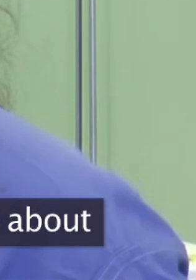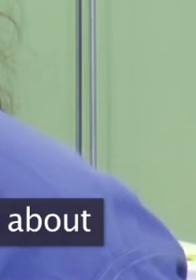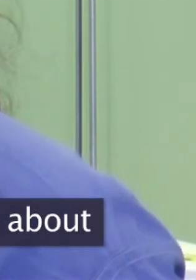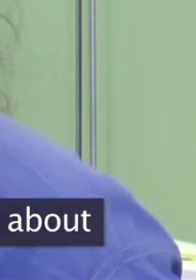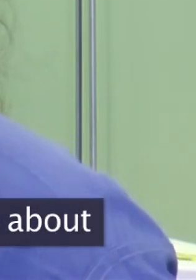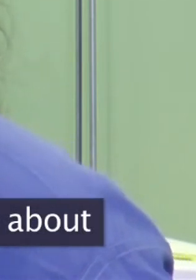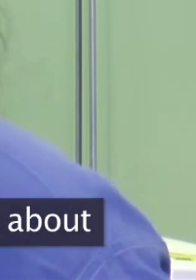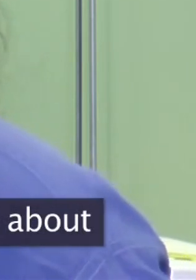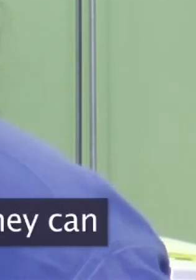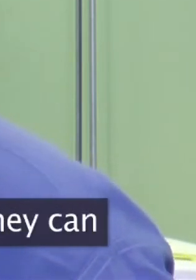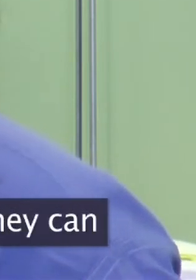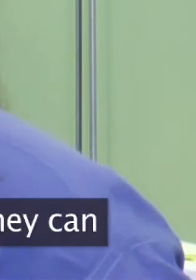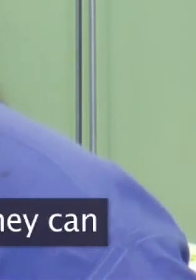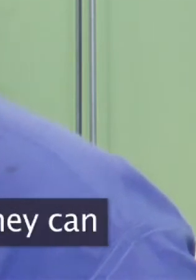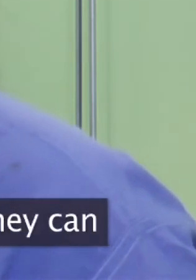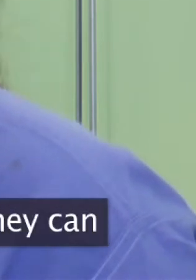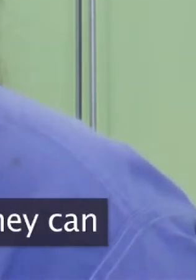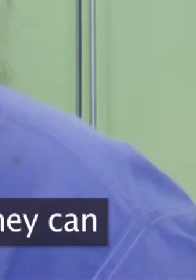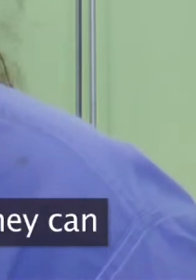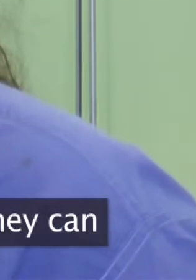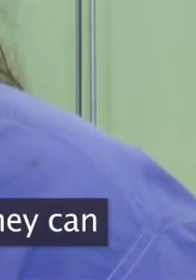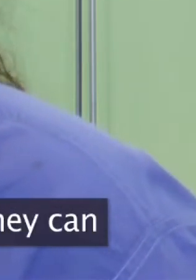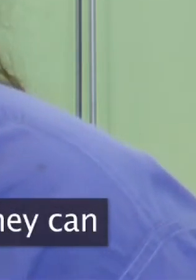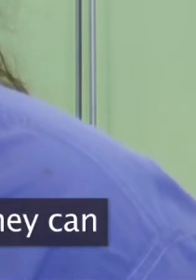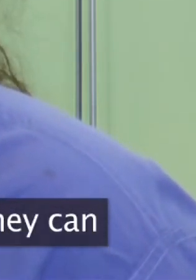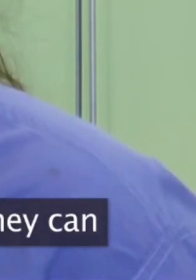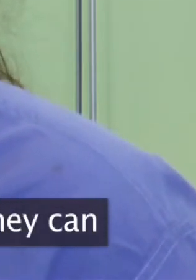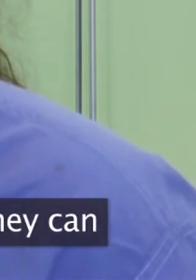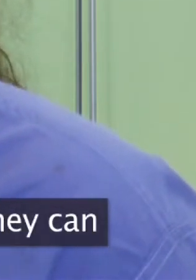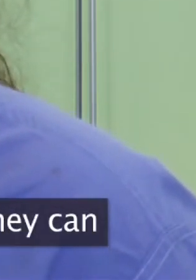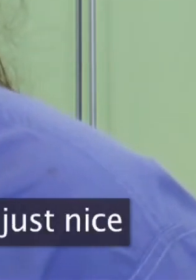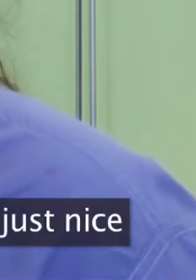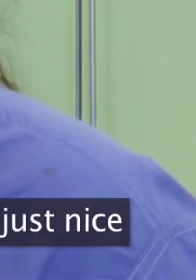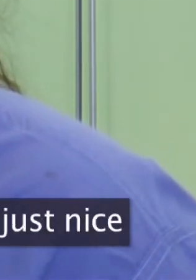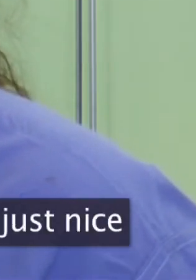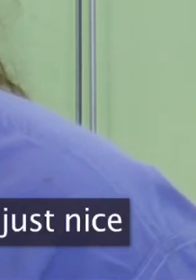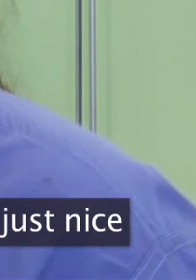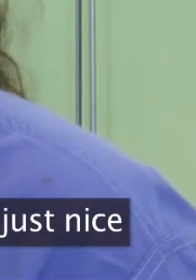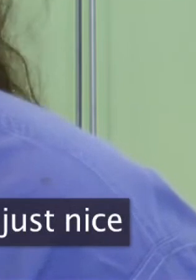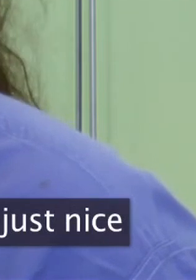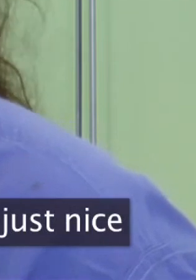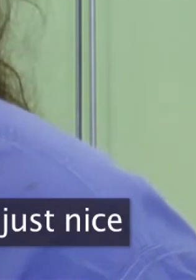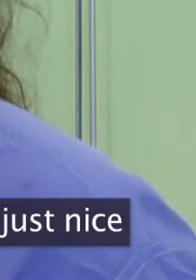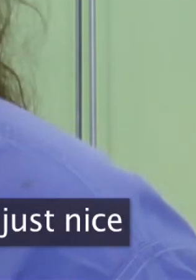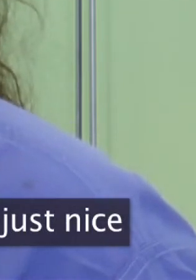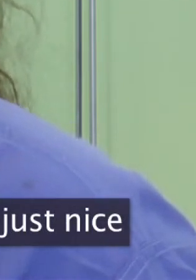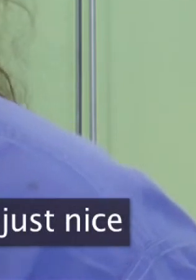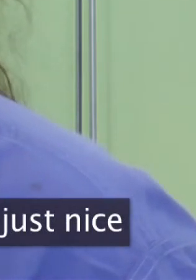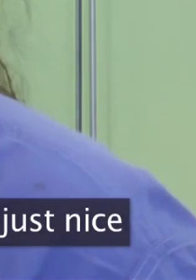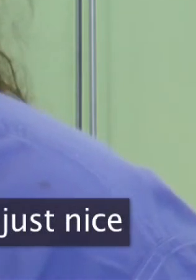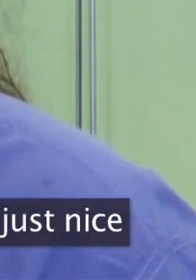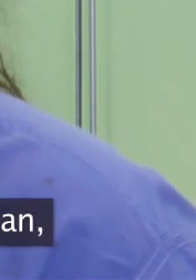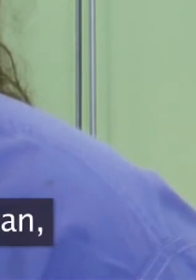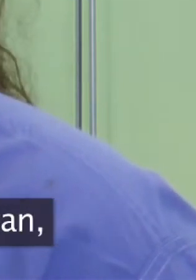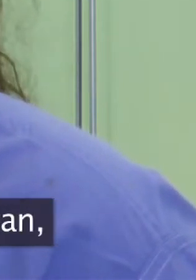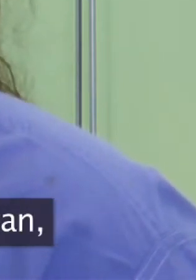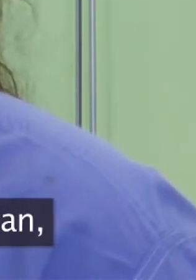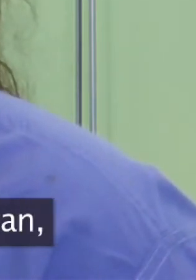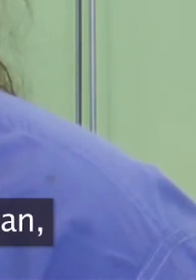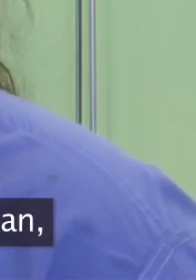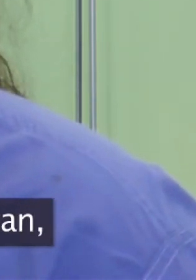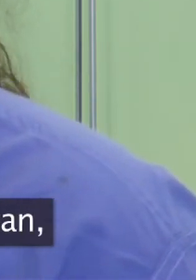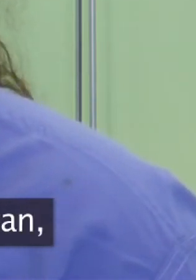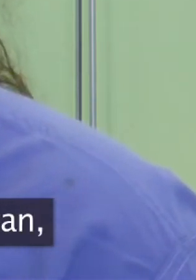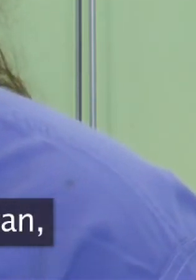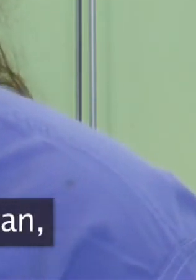think sometimes it's just about being sat by them and being like a friend almost that they can speak to if they've got any worries or anything. And it was just nice to be able to have